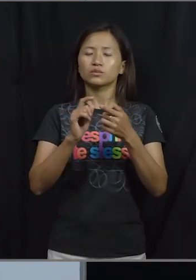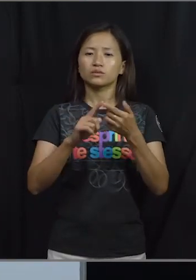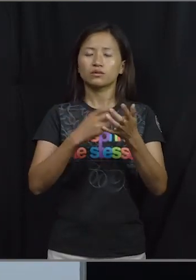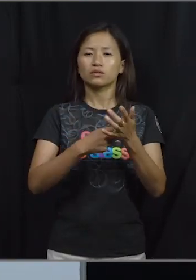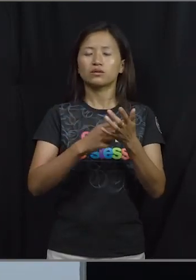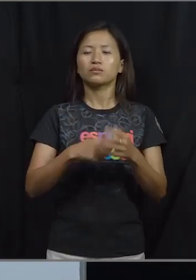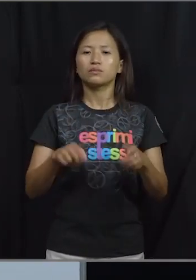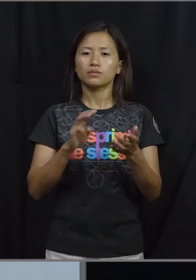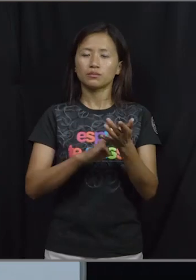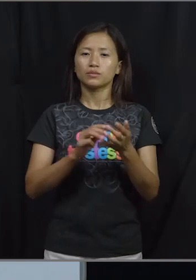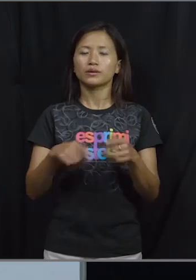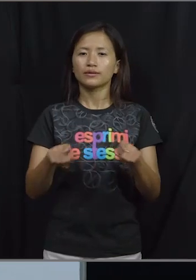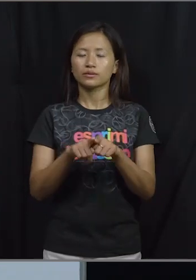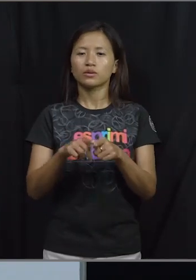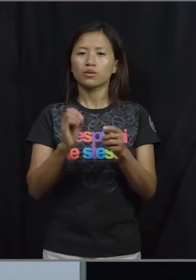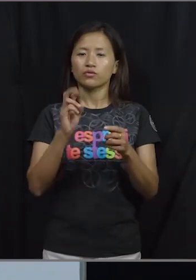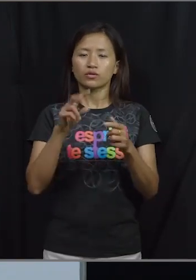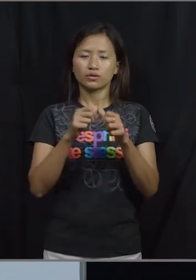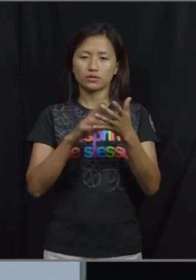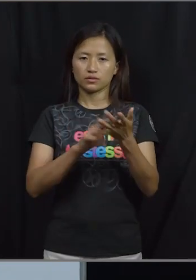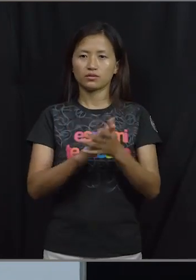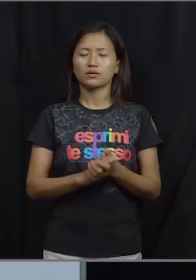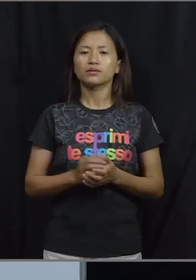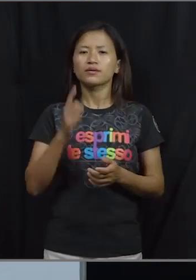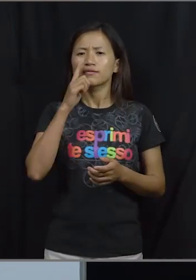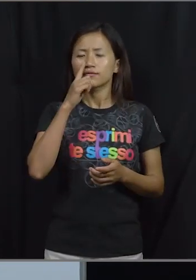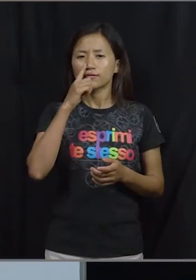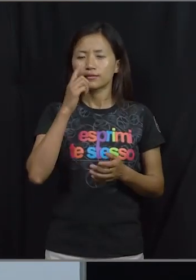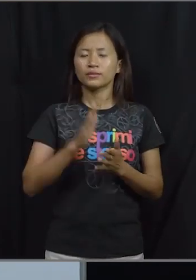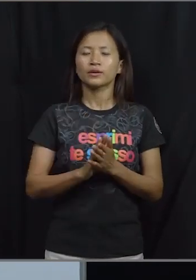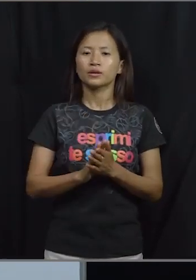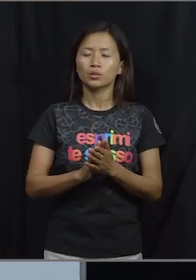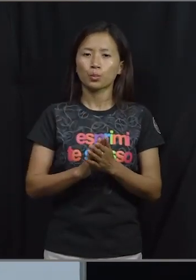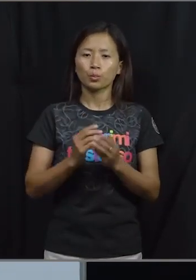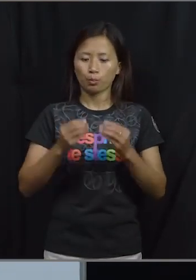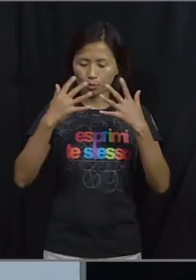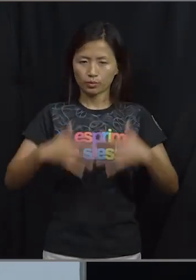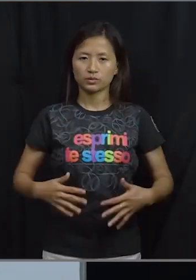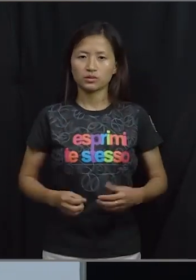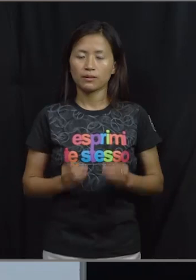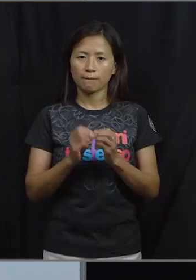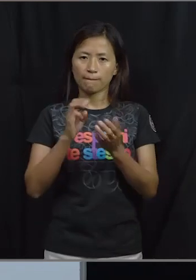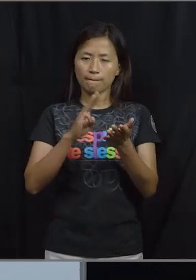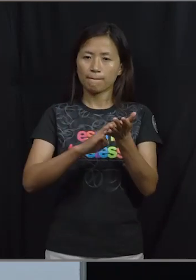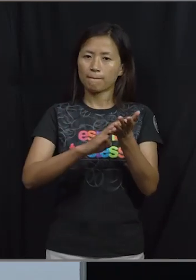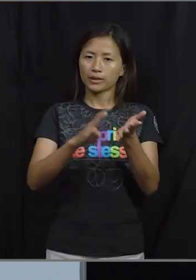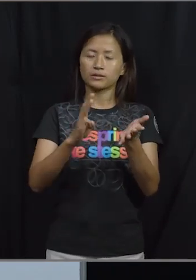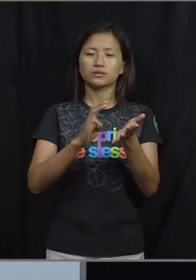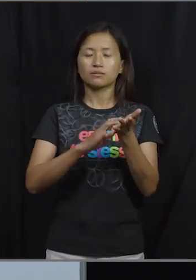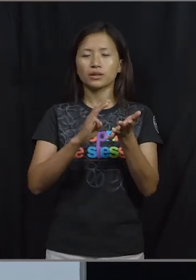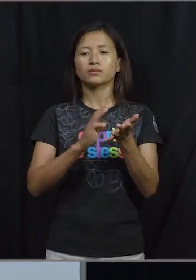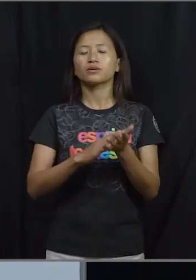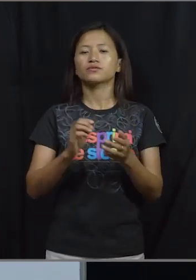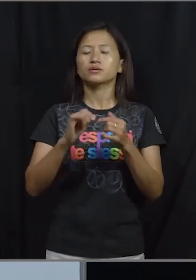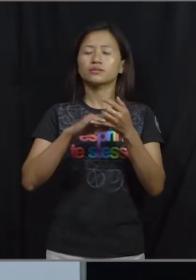it? So in the female body also, there are millions and millions of eggs, and same to do with the sperm.